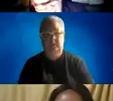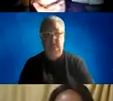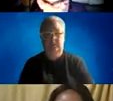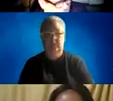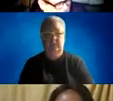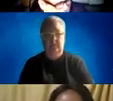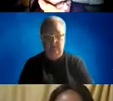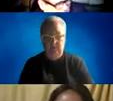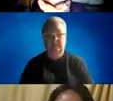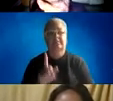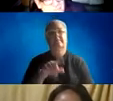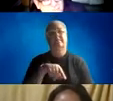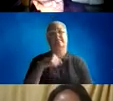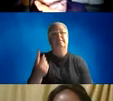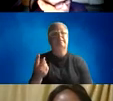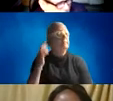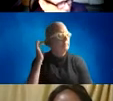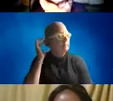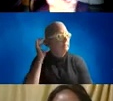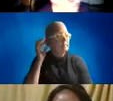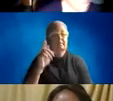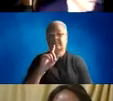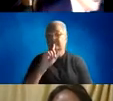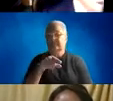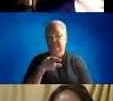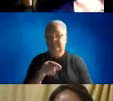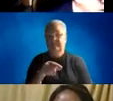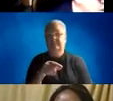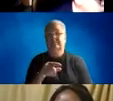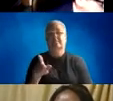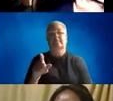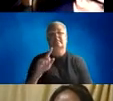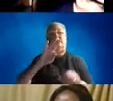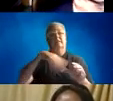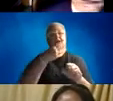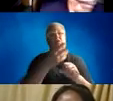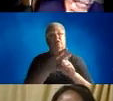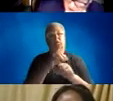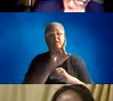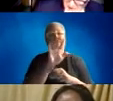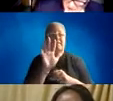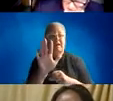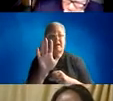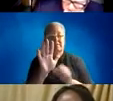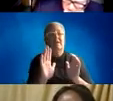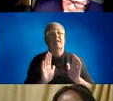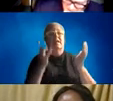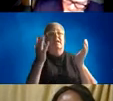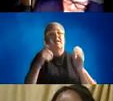Bernardine Ekabi saying SDG 15, life on land? Yeah. Number of